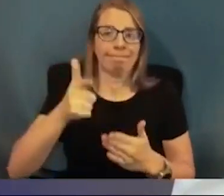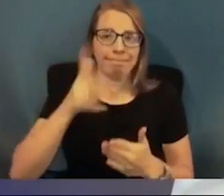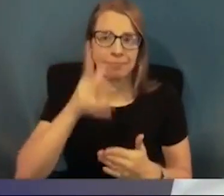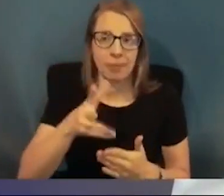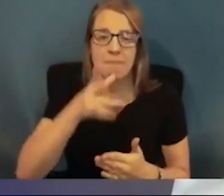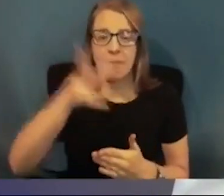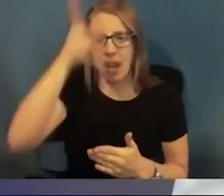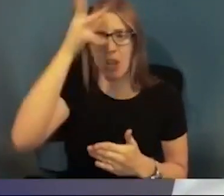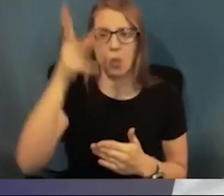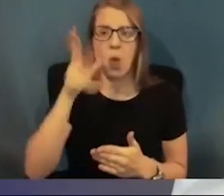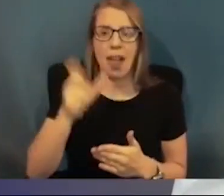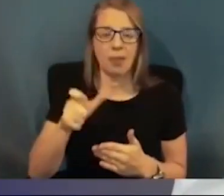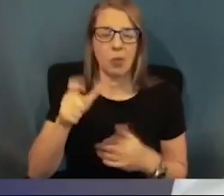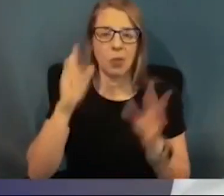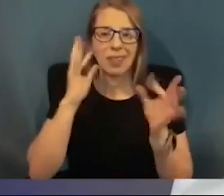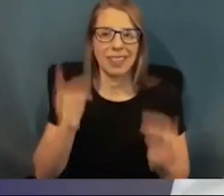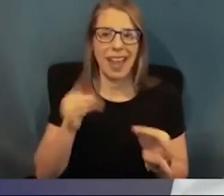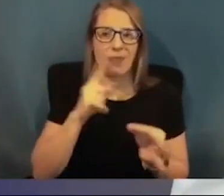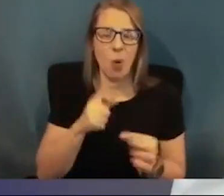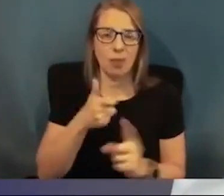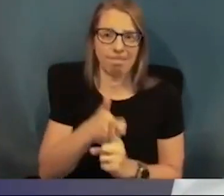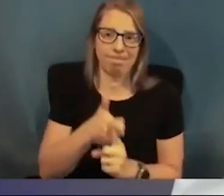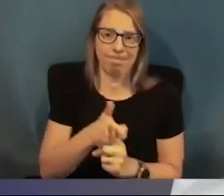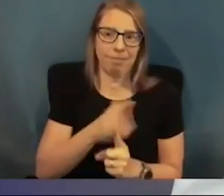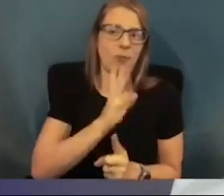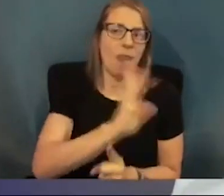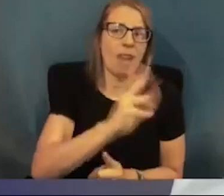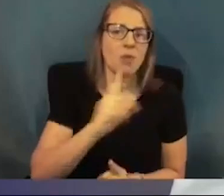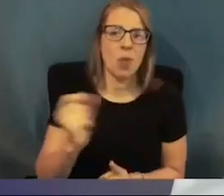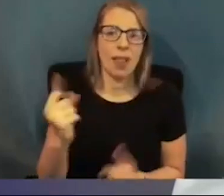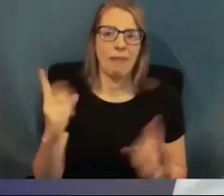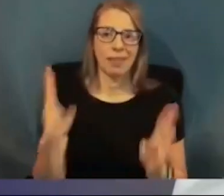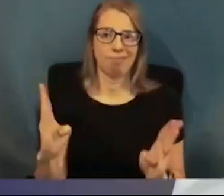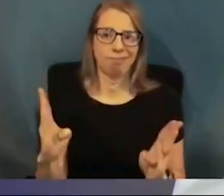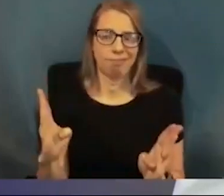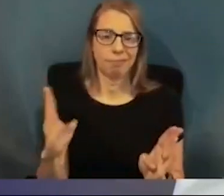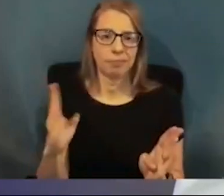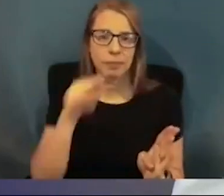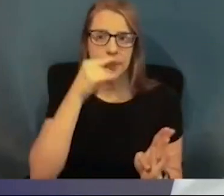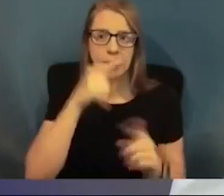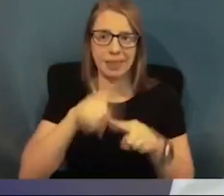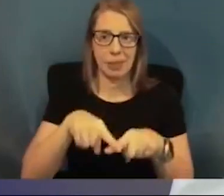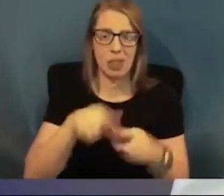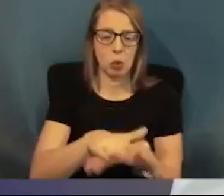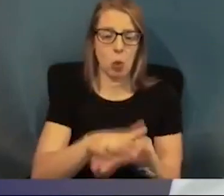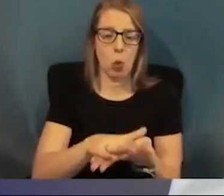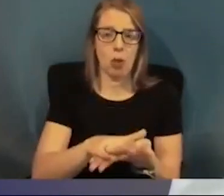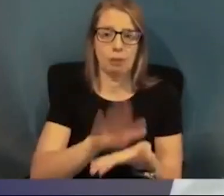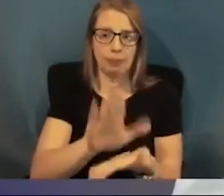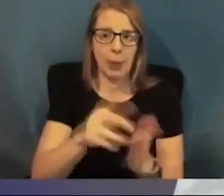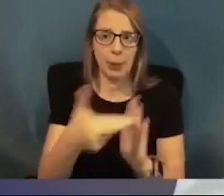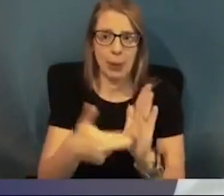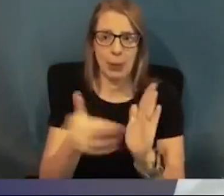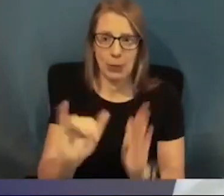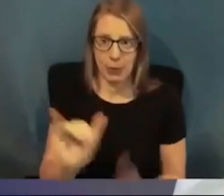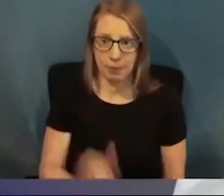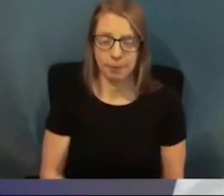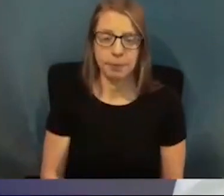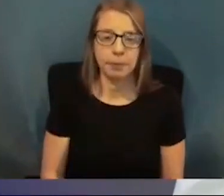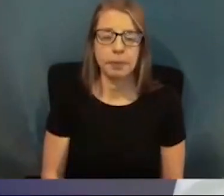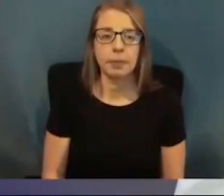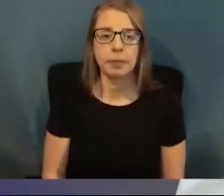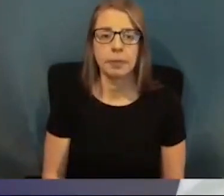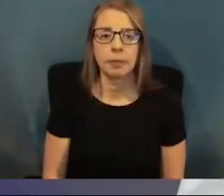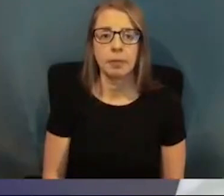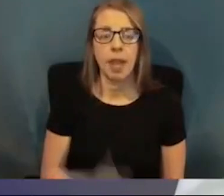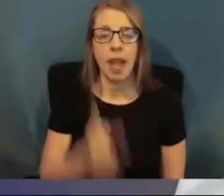individual decisions on their 5 to 11-year-old kids, depending on what the school wants to do. And I think we ought to admit,